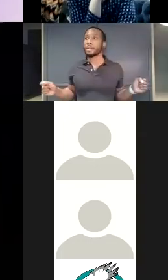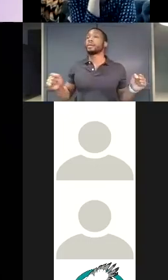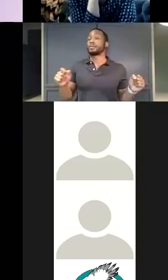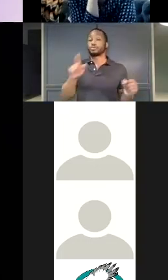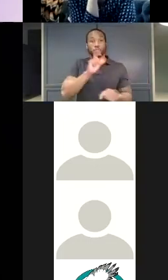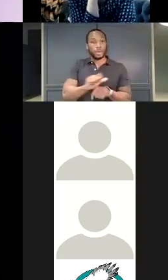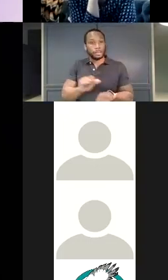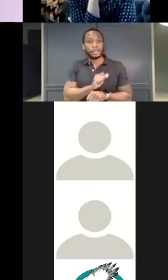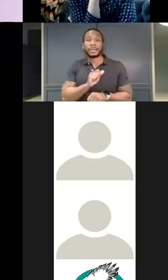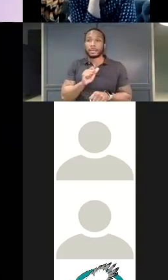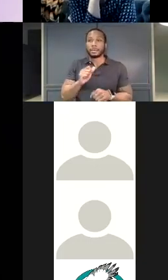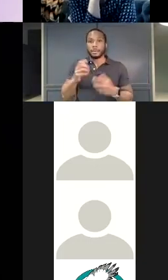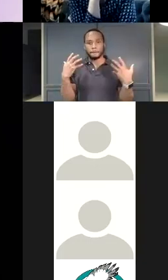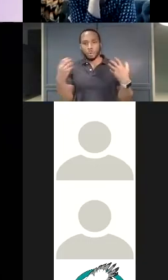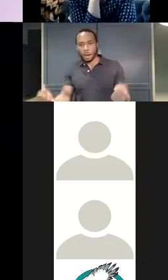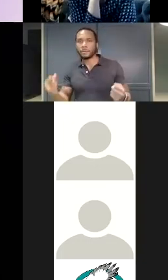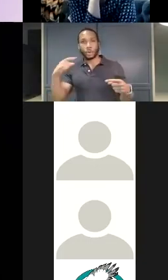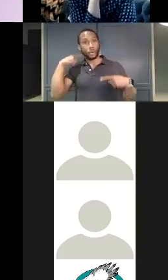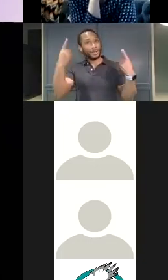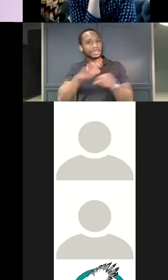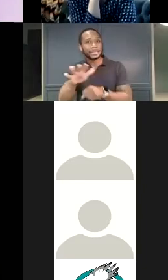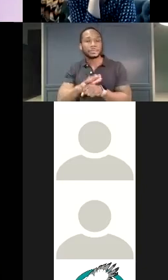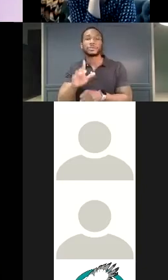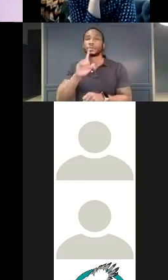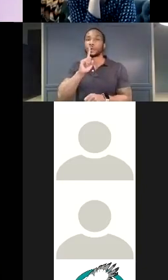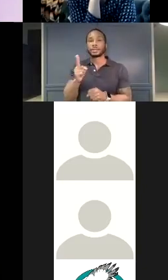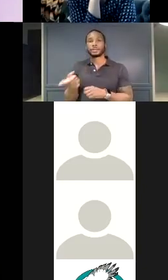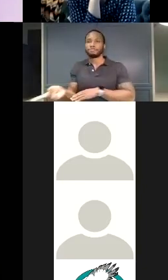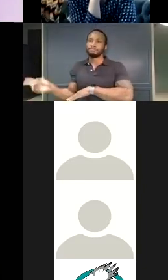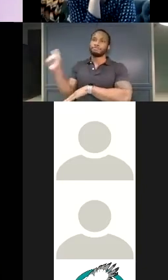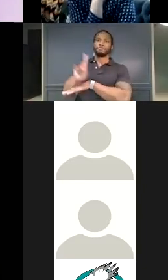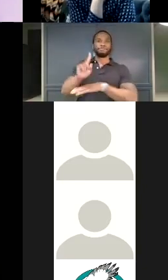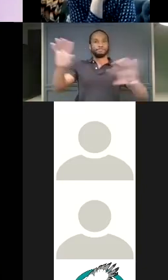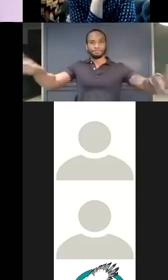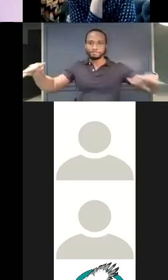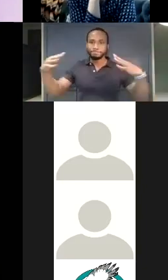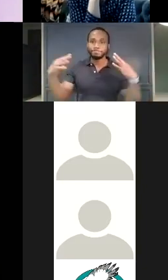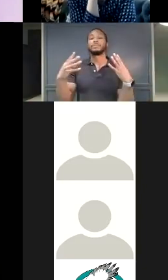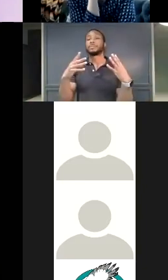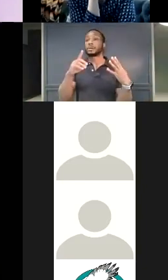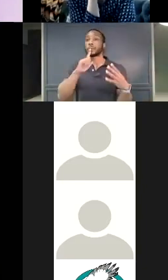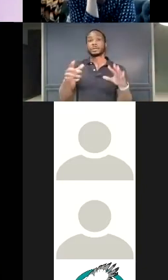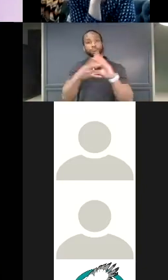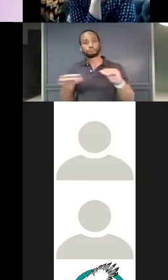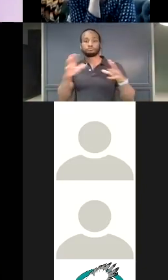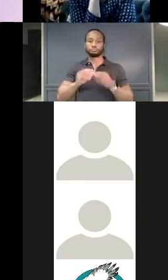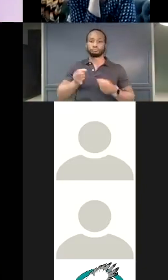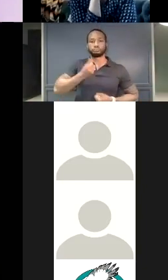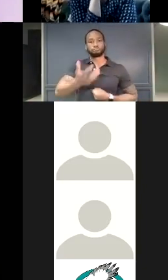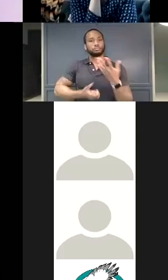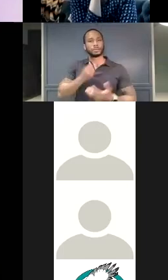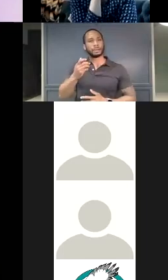are brave or crazy enough to like get up in front of a bunch of strangers and tell some story about yourself, people